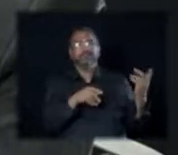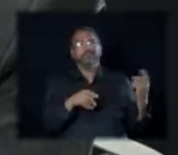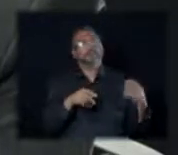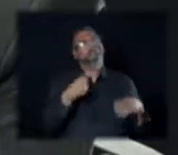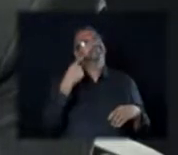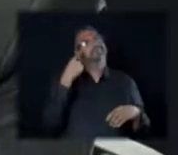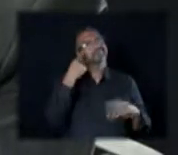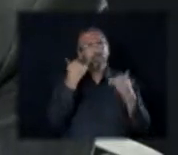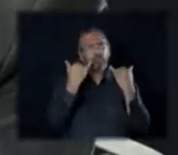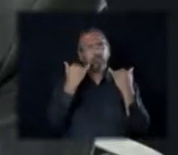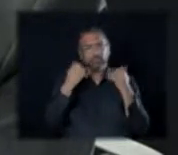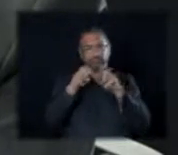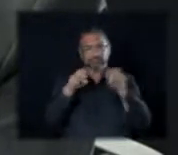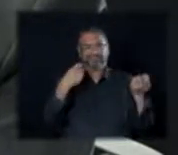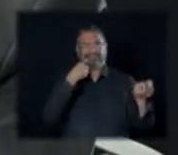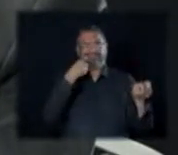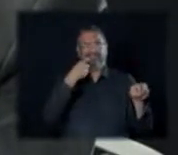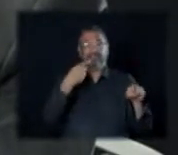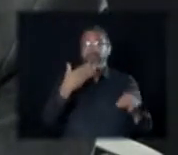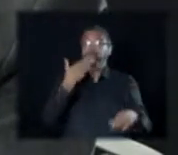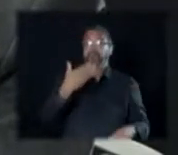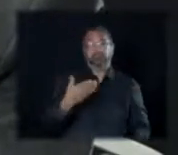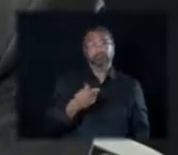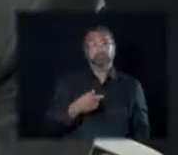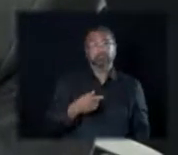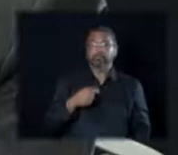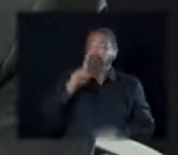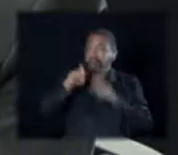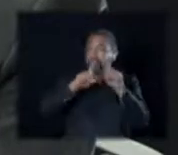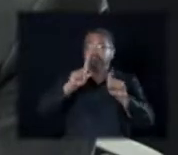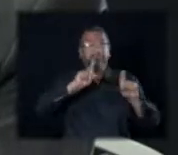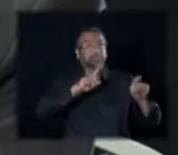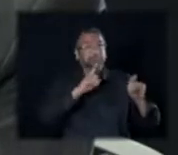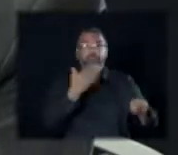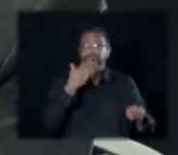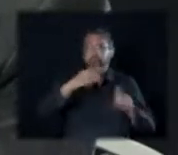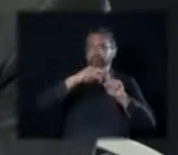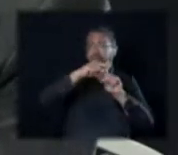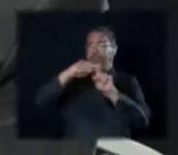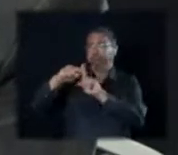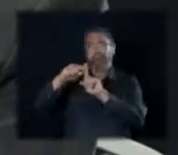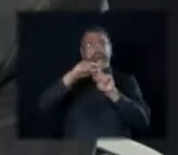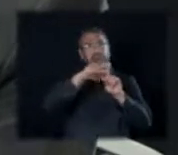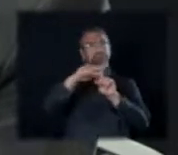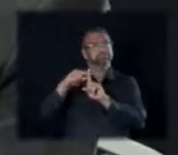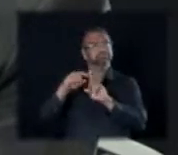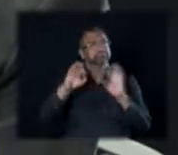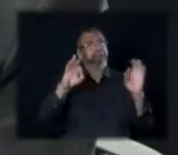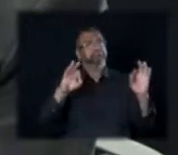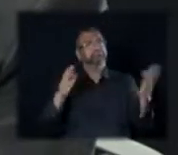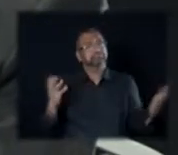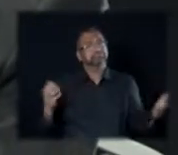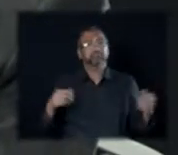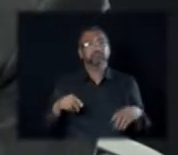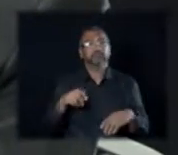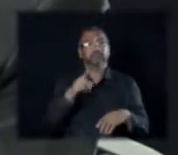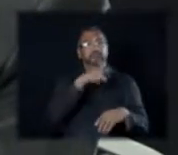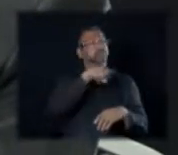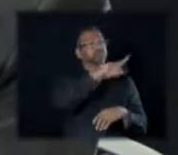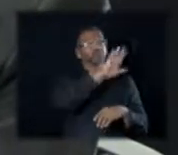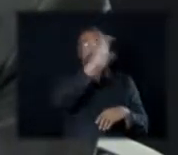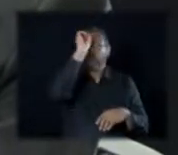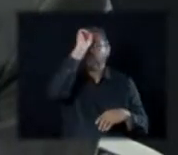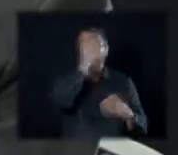reaffirm that today's hearing was very good. It was highly productive by both